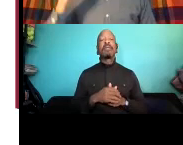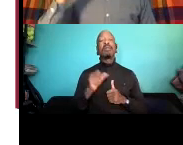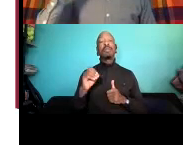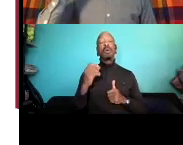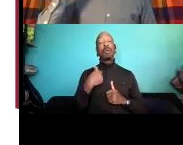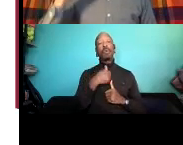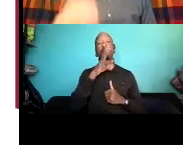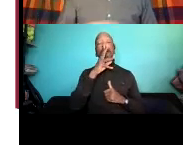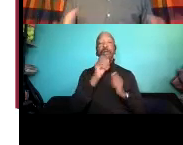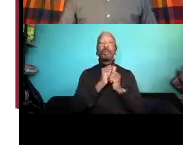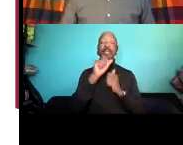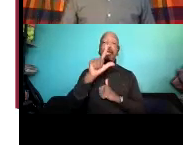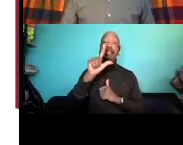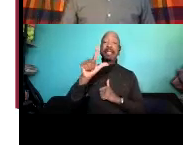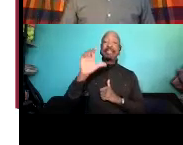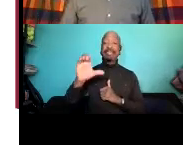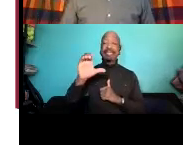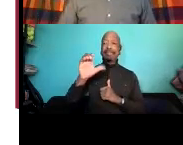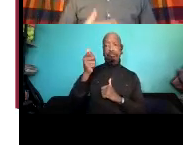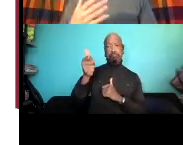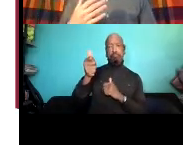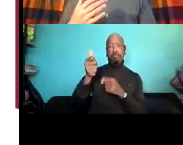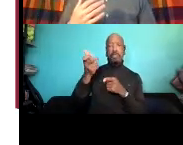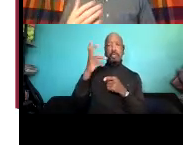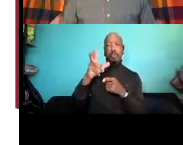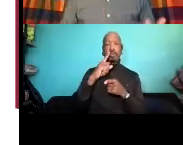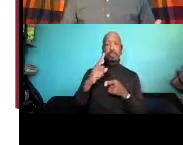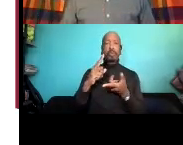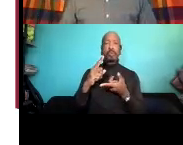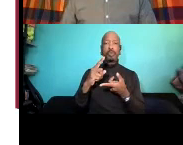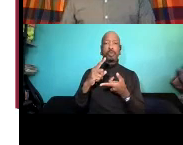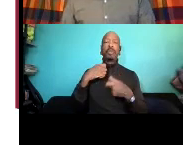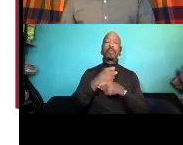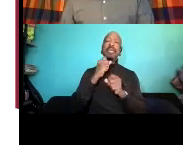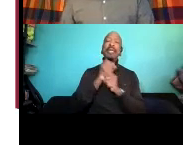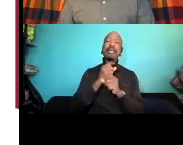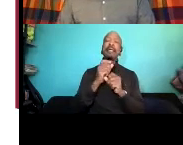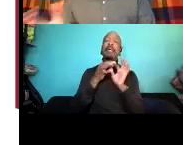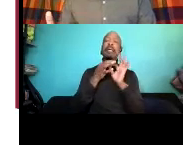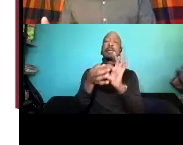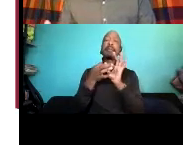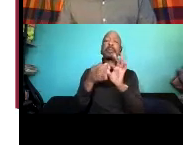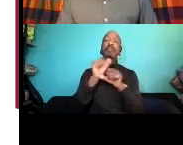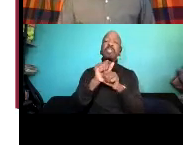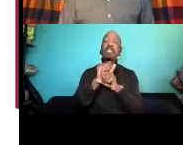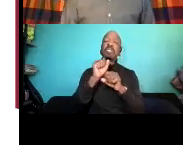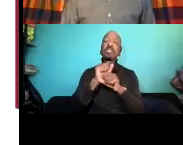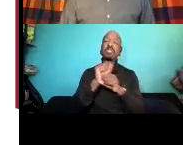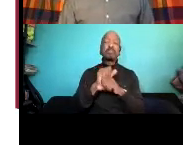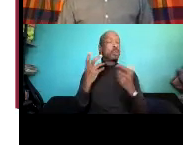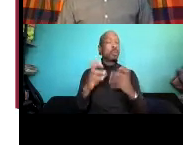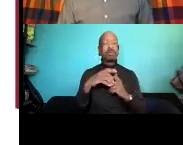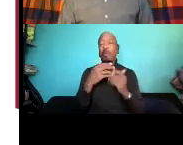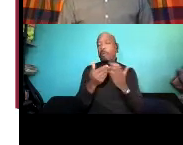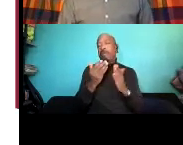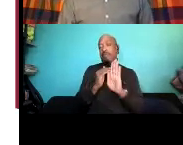talking with LLCs who don't want to create an employment relationship for their cooperative for whatever reason,